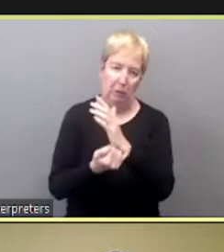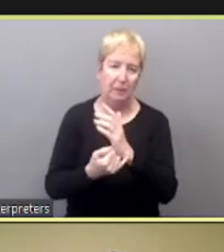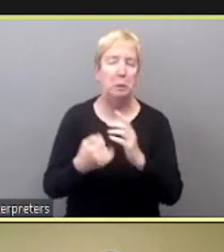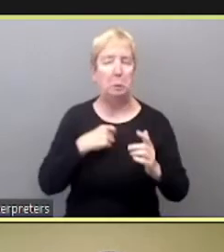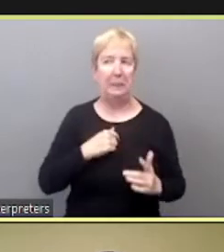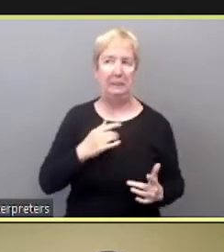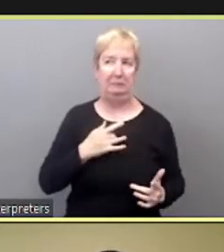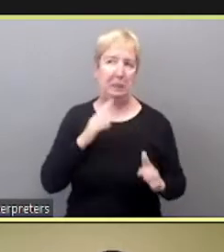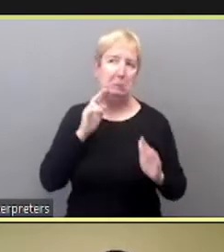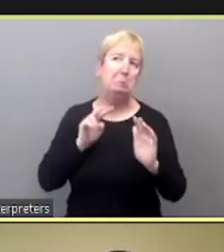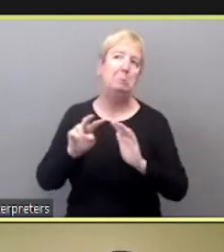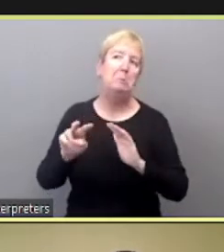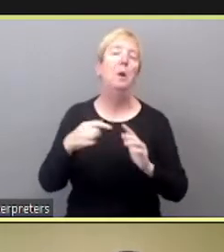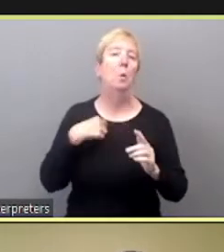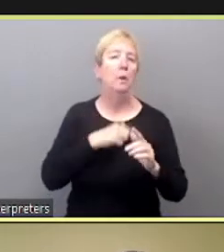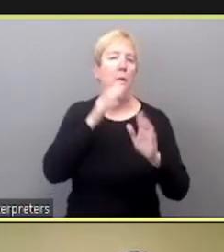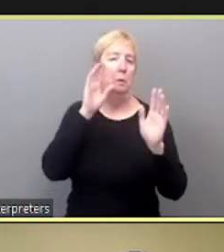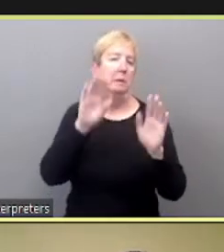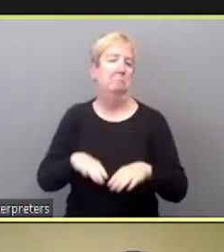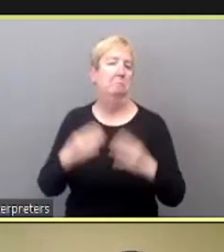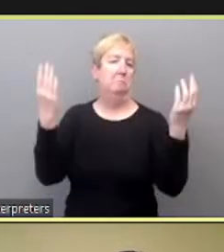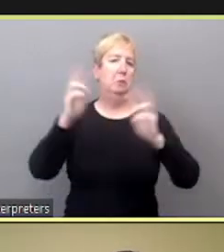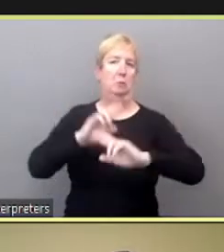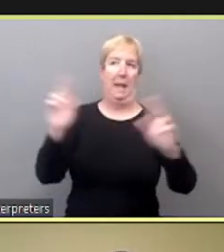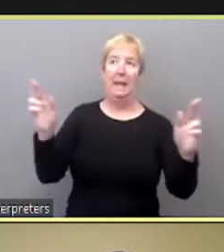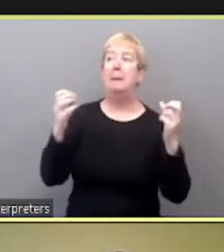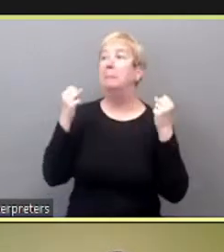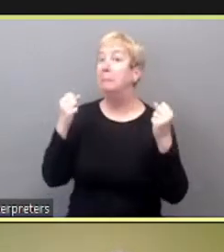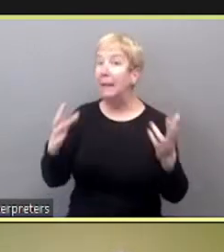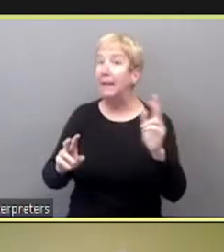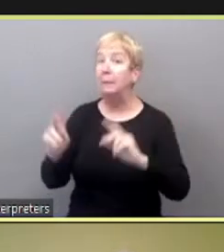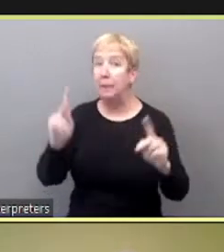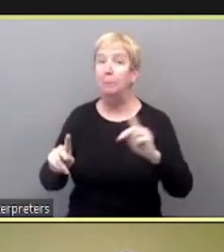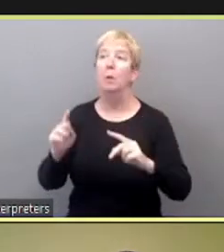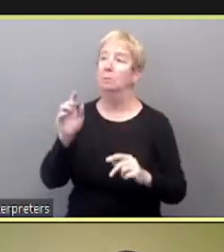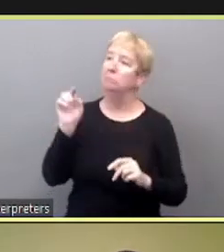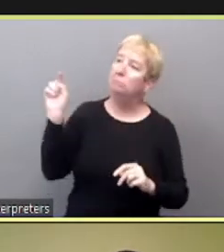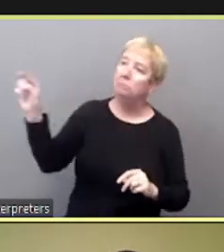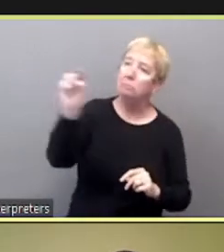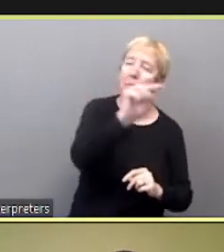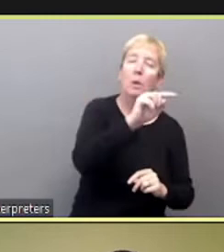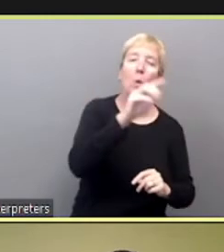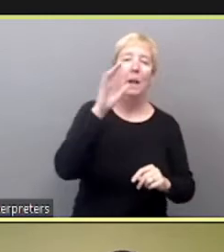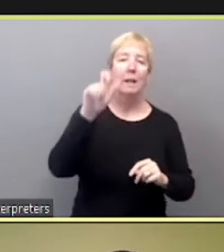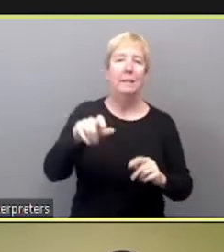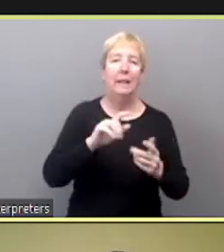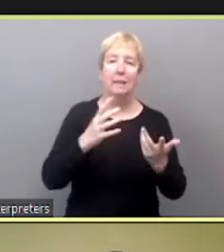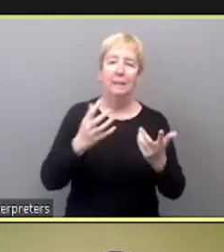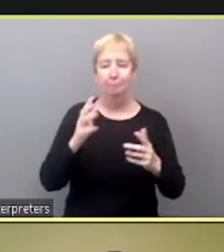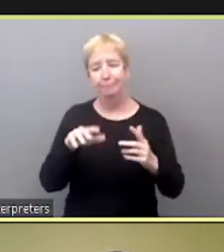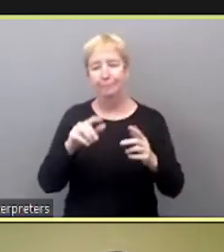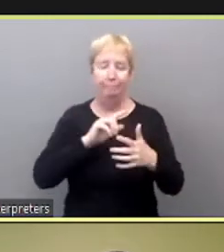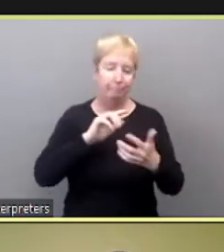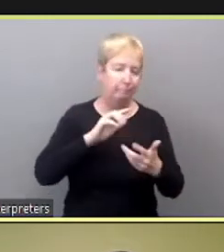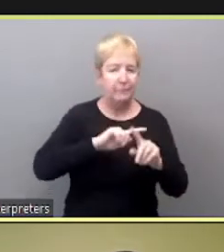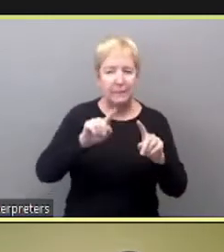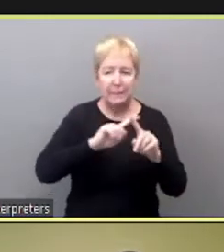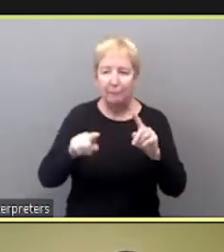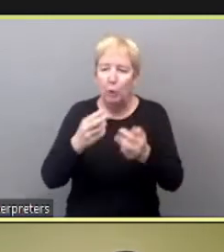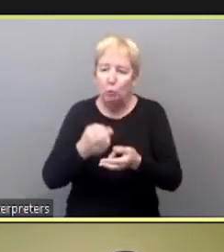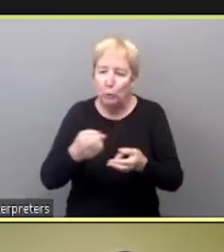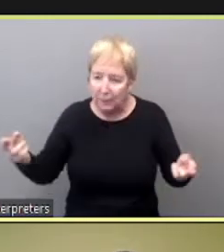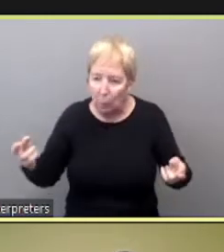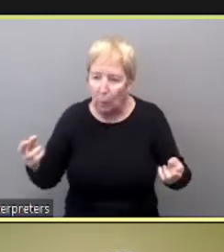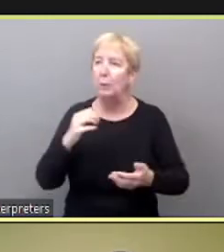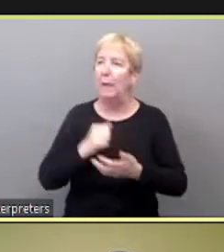the economy reopened, that a number of workers across the state were going to need, a combination of resources to really overcome barriers and